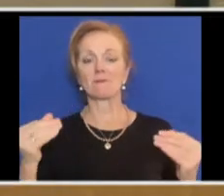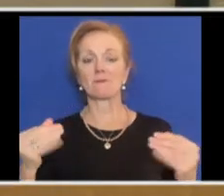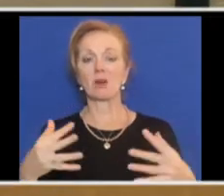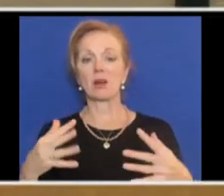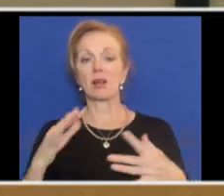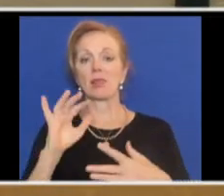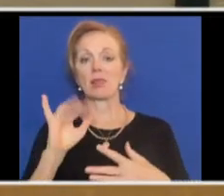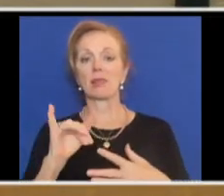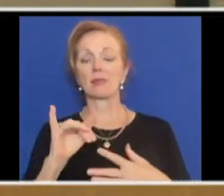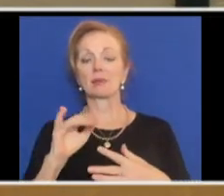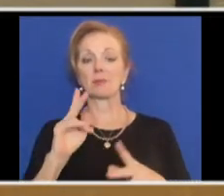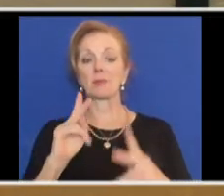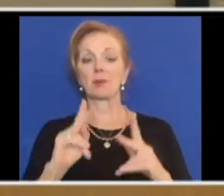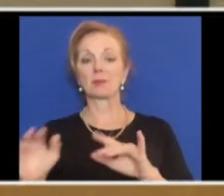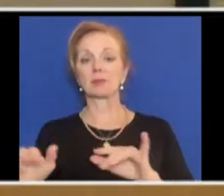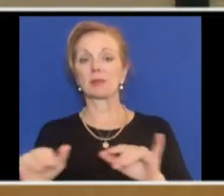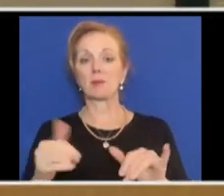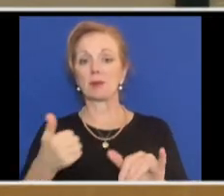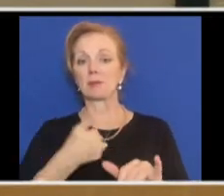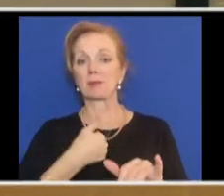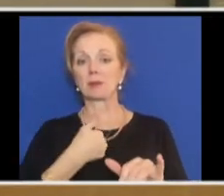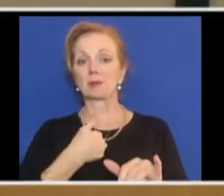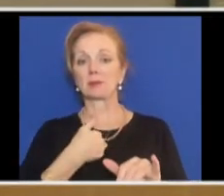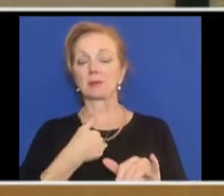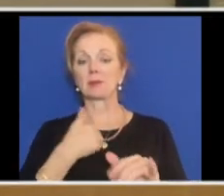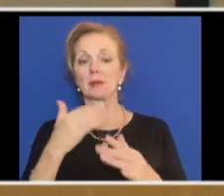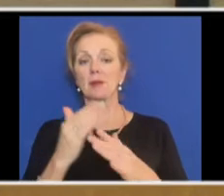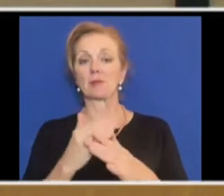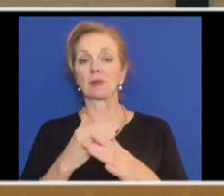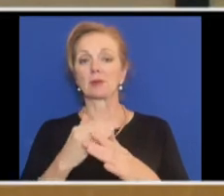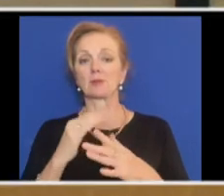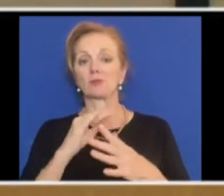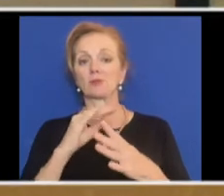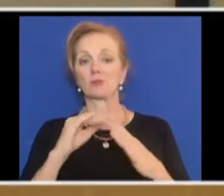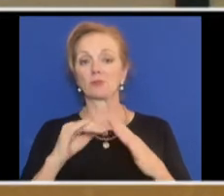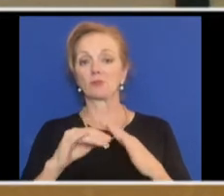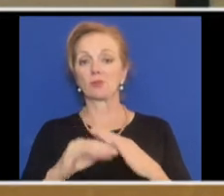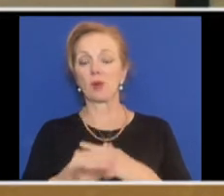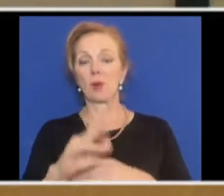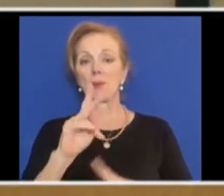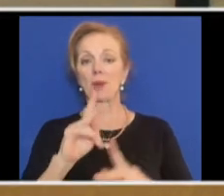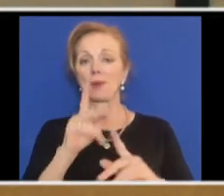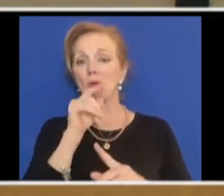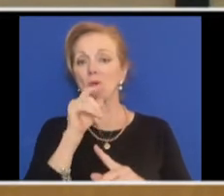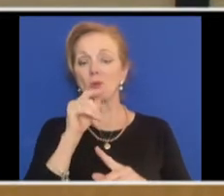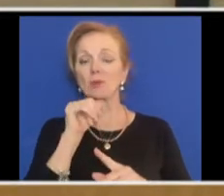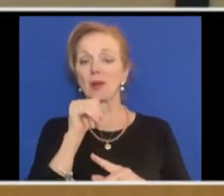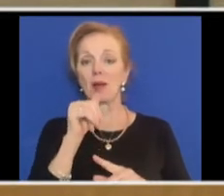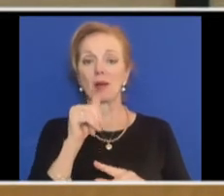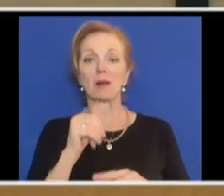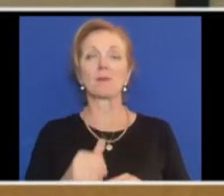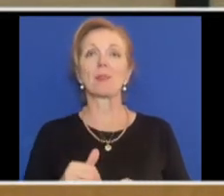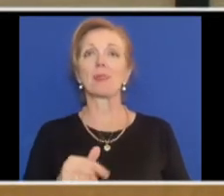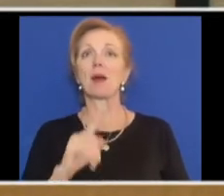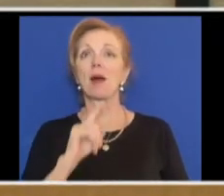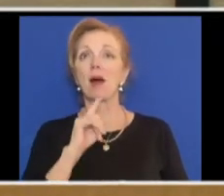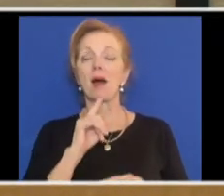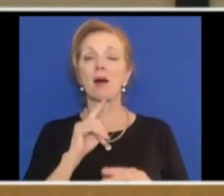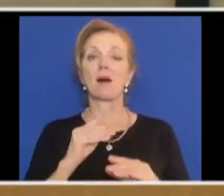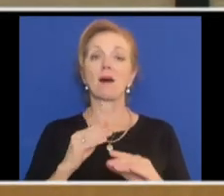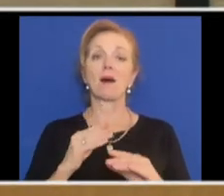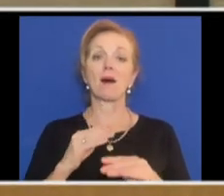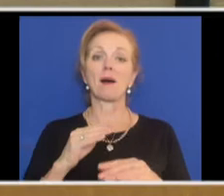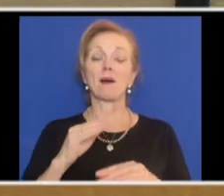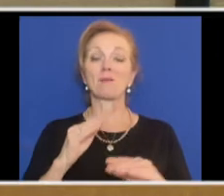those folks like myself gonna fall between the cracks the people who don't meet who are over the income